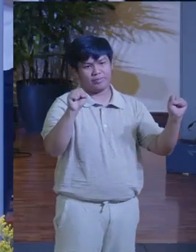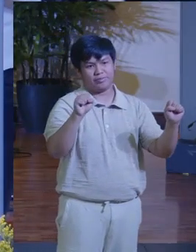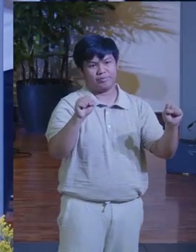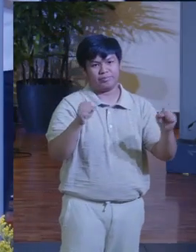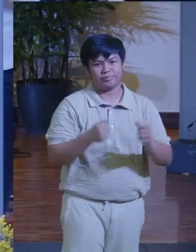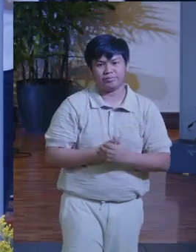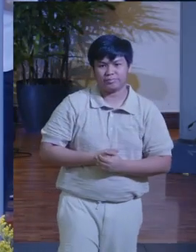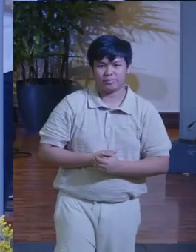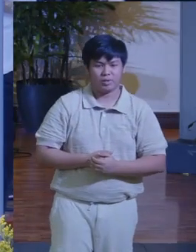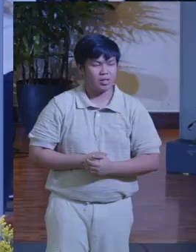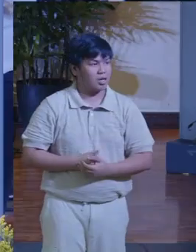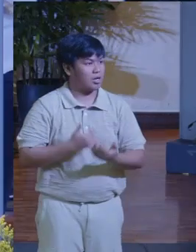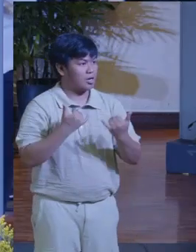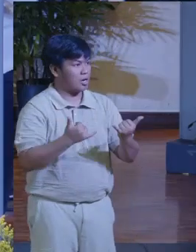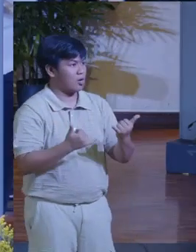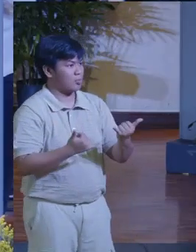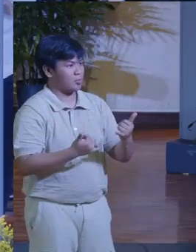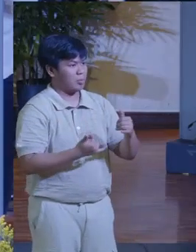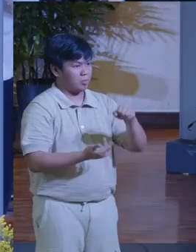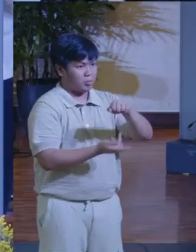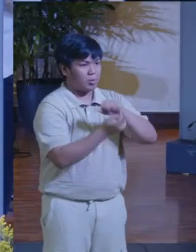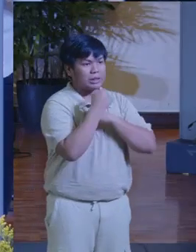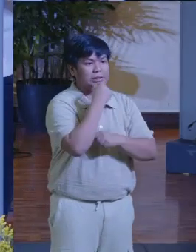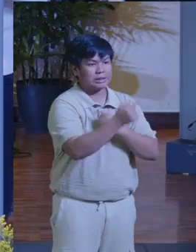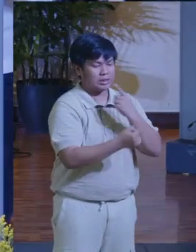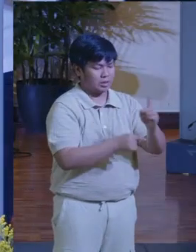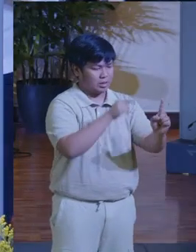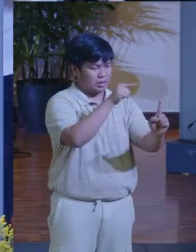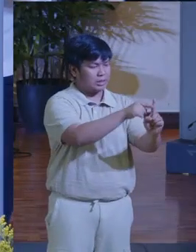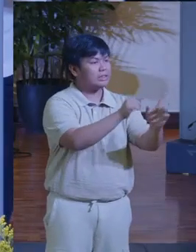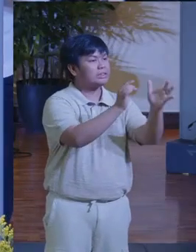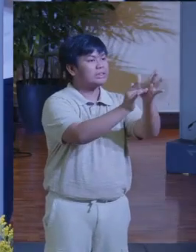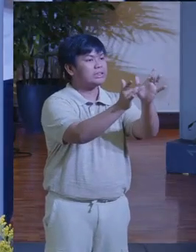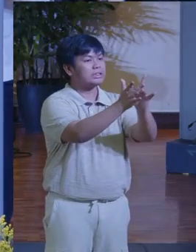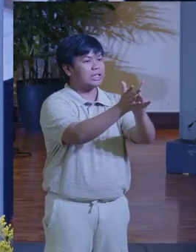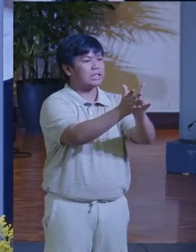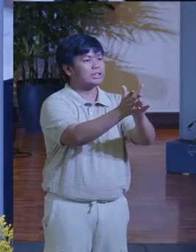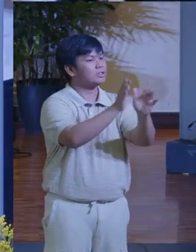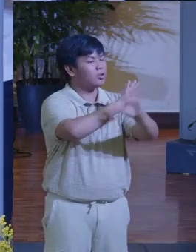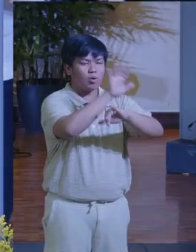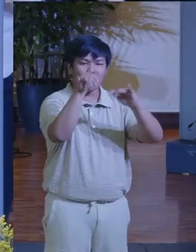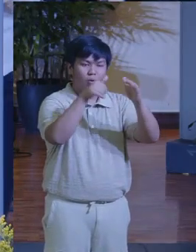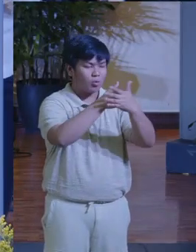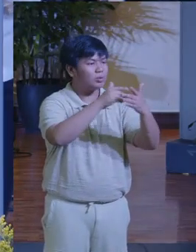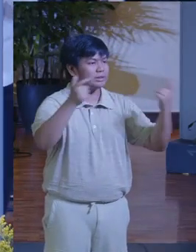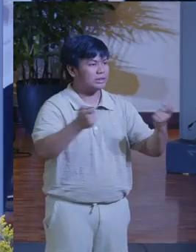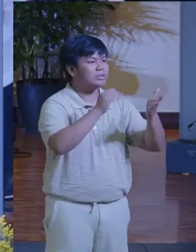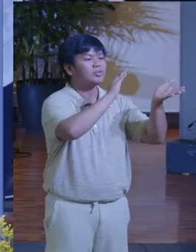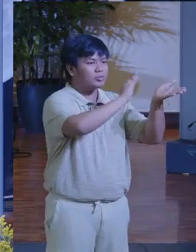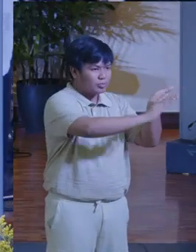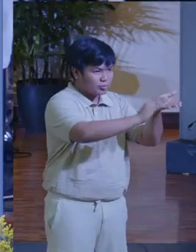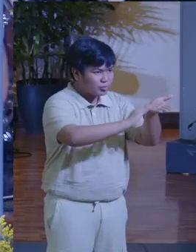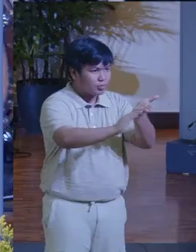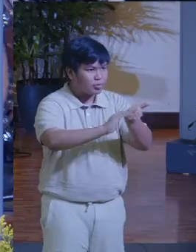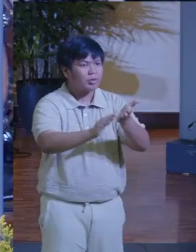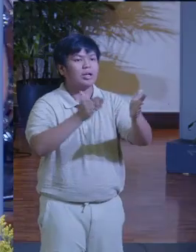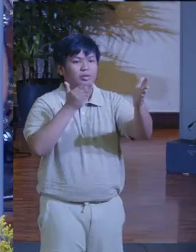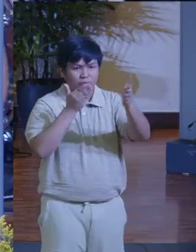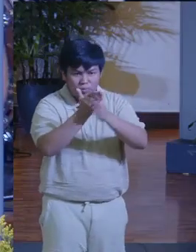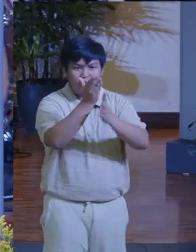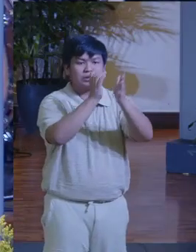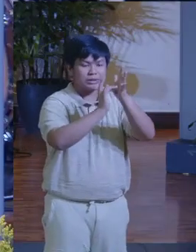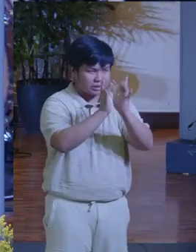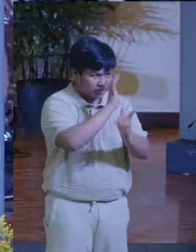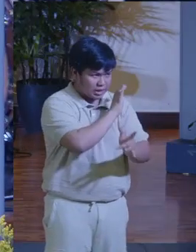Let it be known to you, therefore, brothers, that through this man forgiveness of sins is proclaimed to you, and by him, Jesus